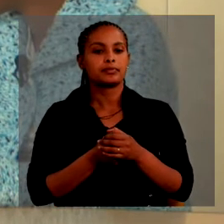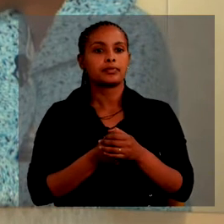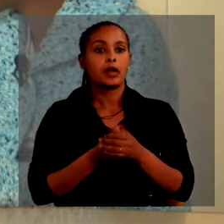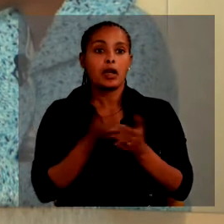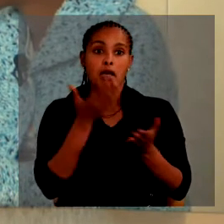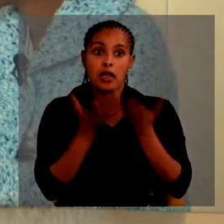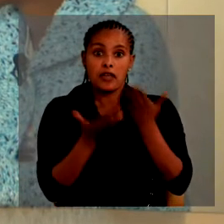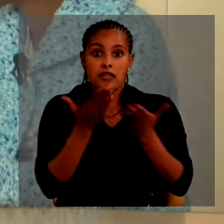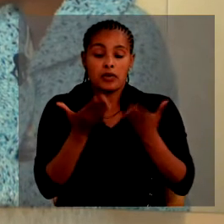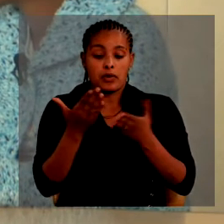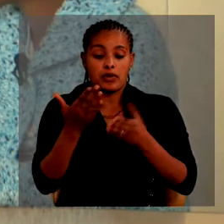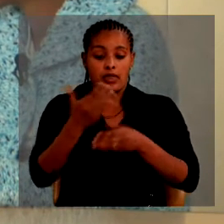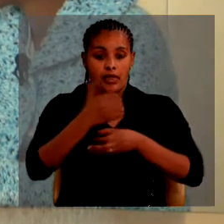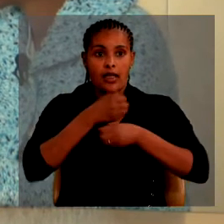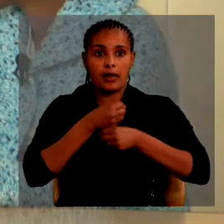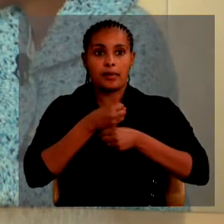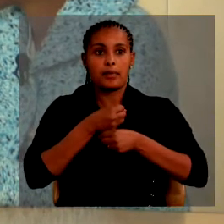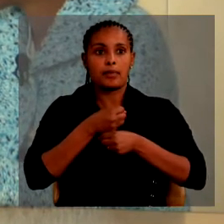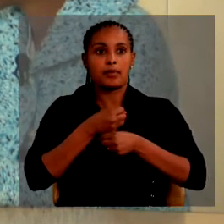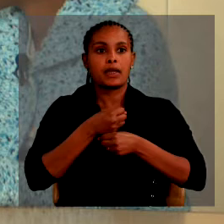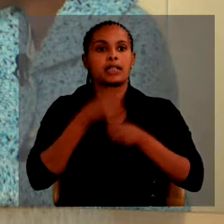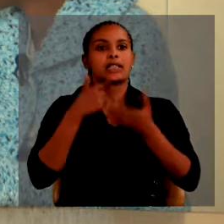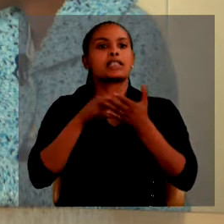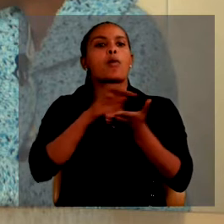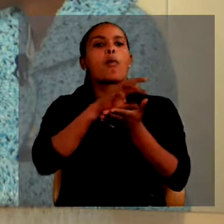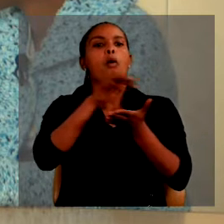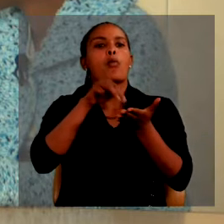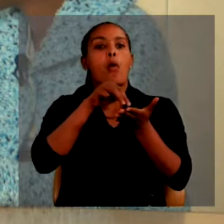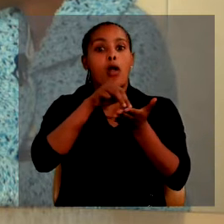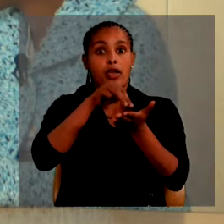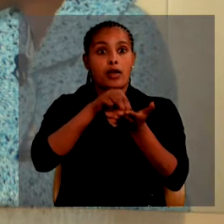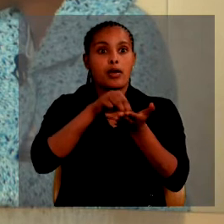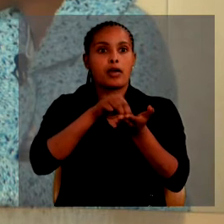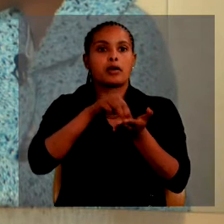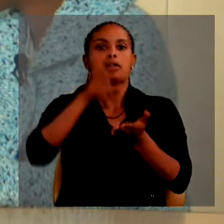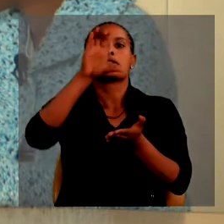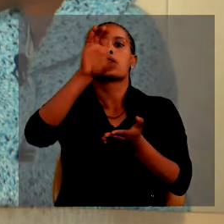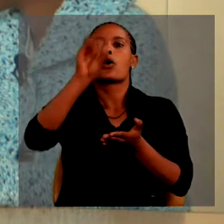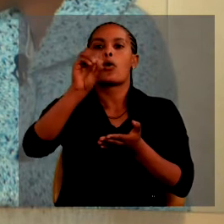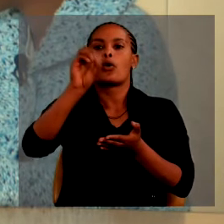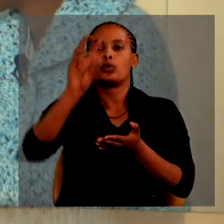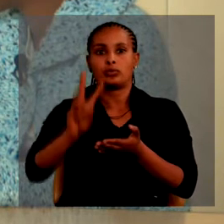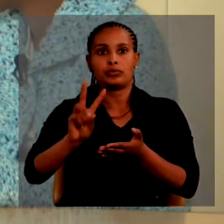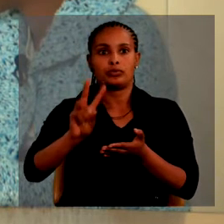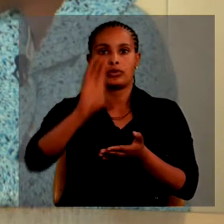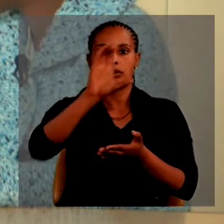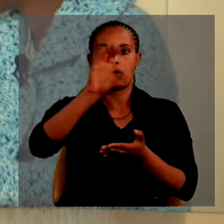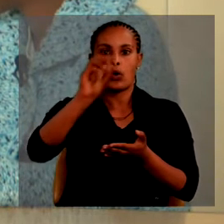If you take this molecule, carbon dioxide,